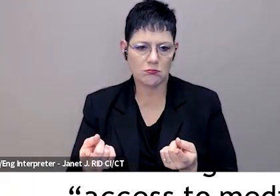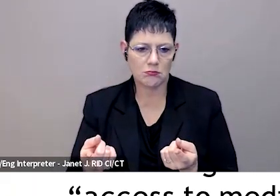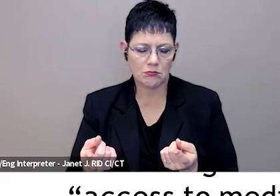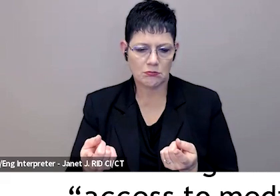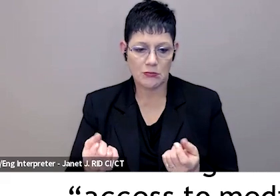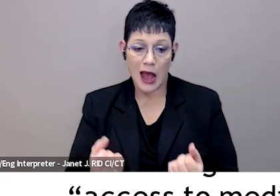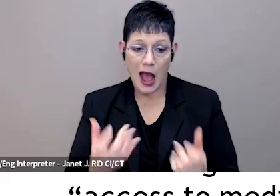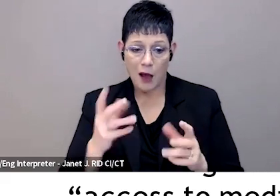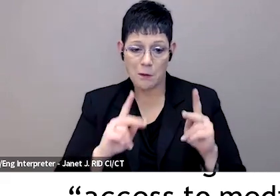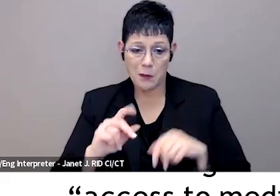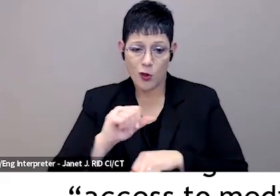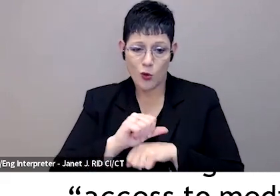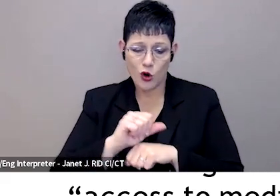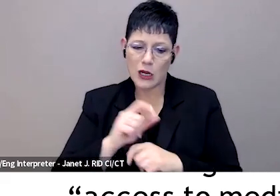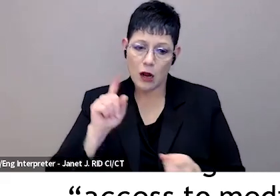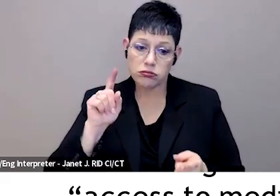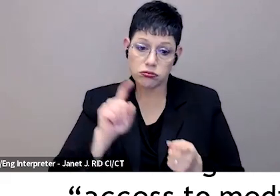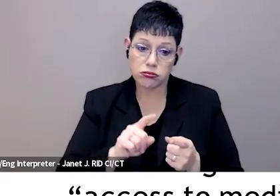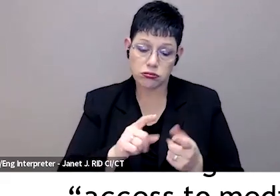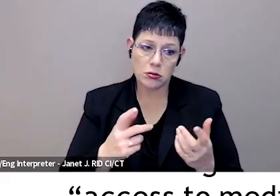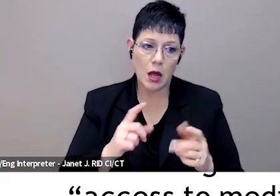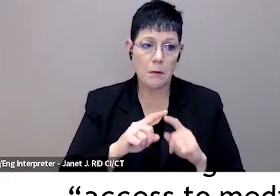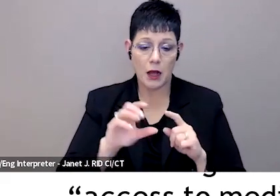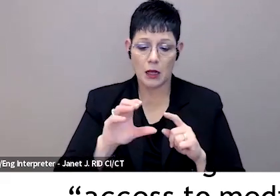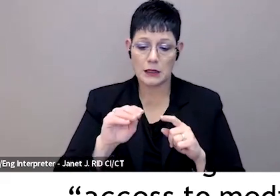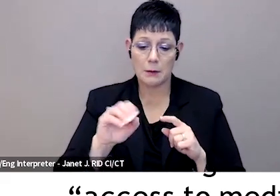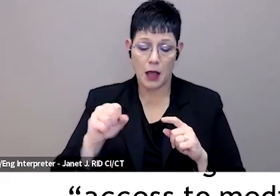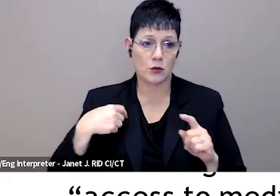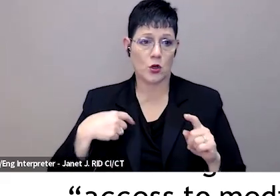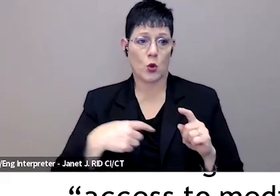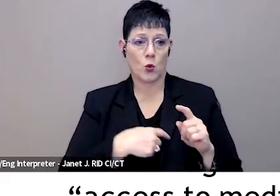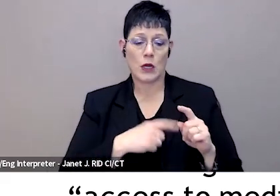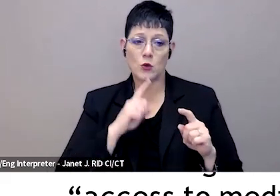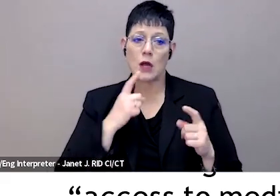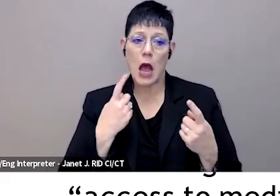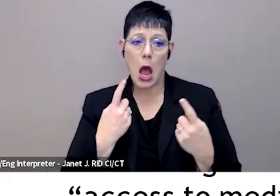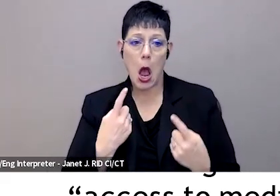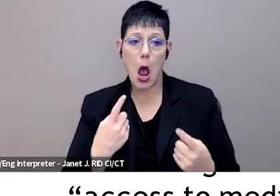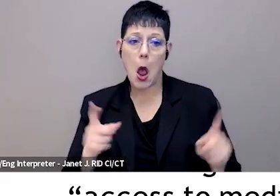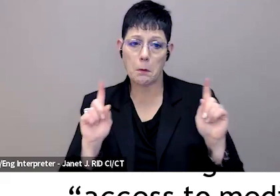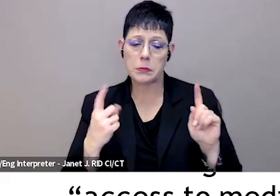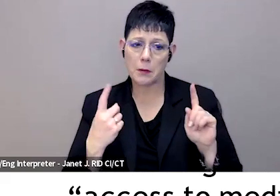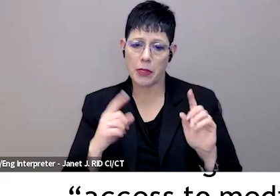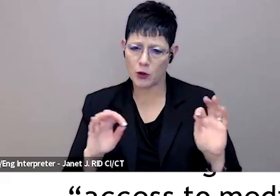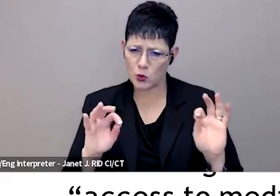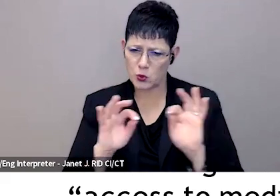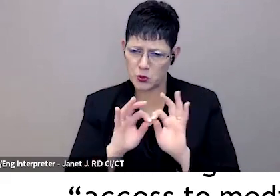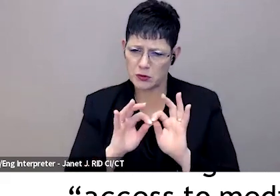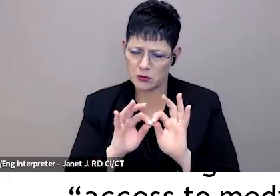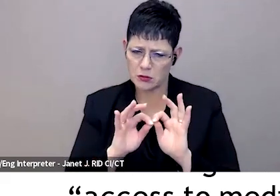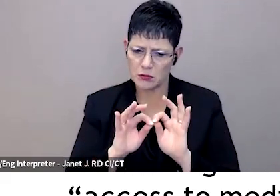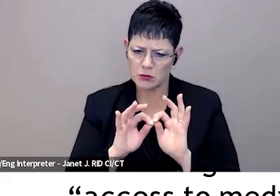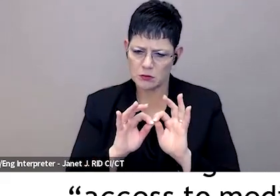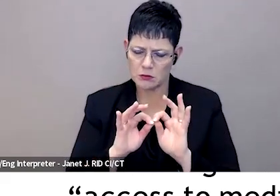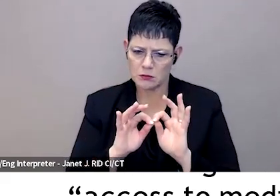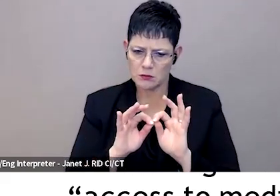the CMS really made a pronouncement that was really critical for us being able to